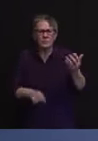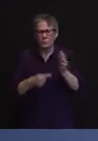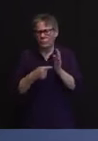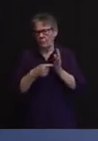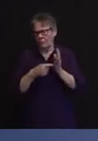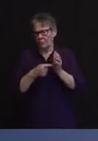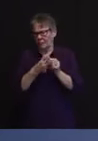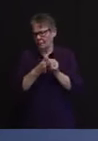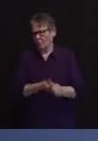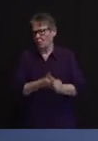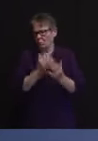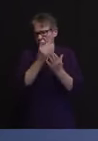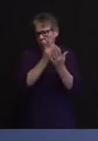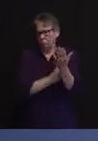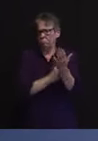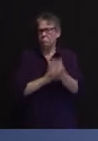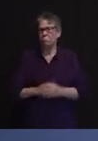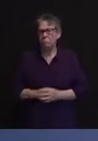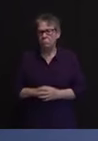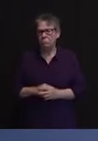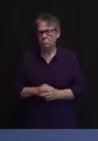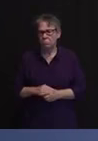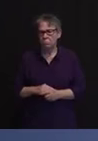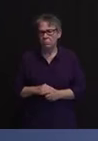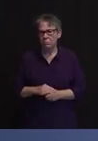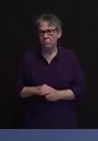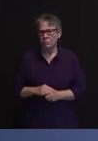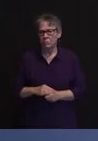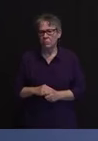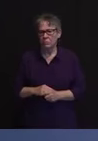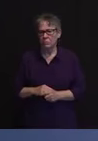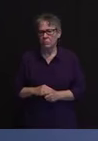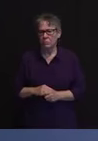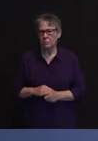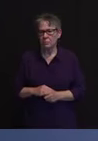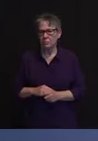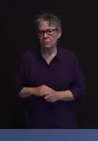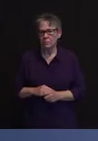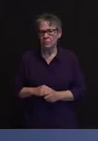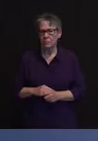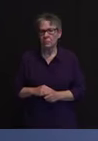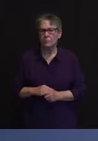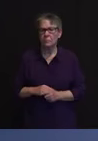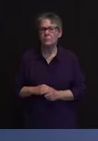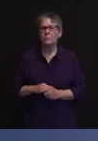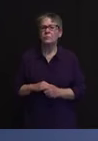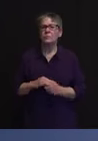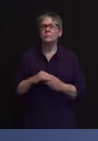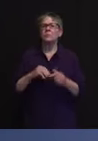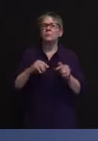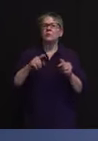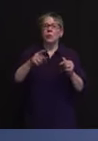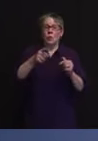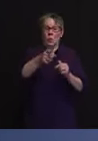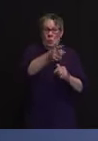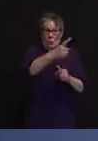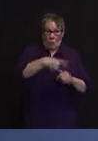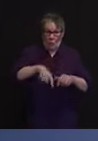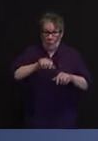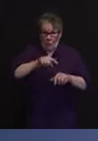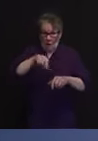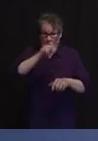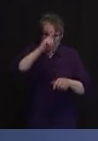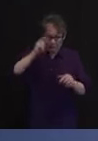it was adopted after review and input from our multidisciplinary professional advisory committee.